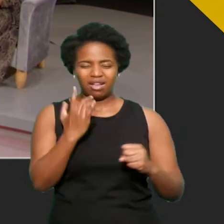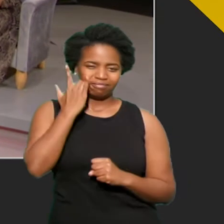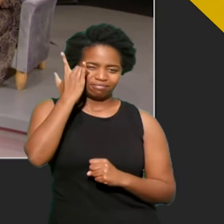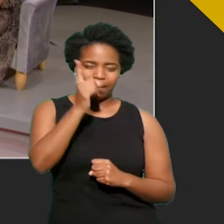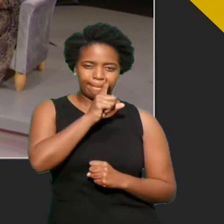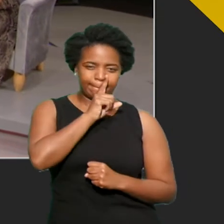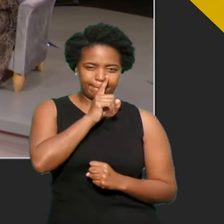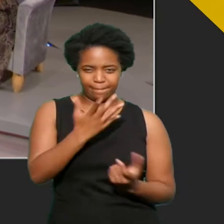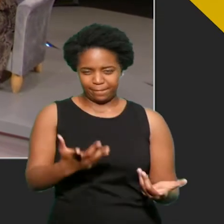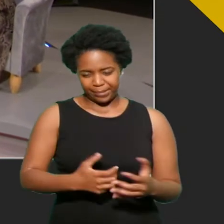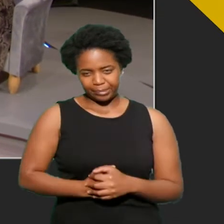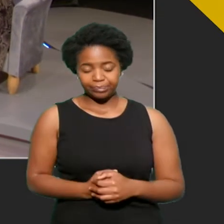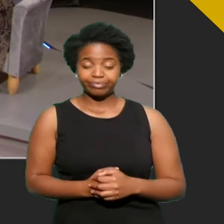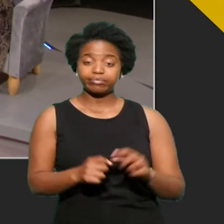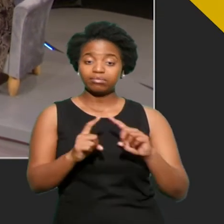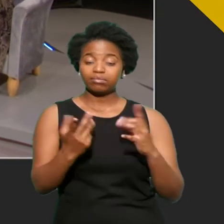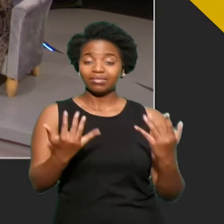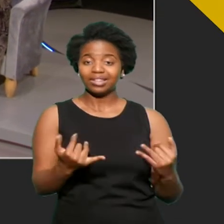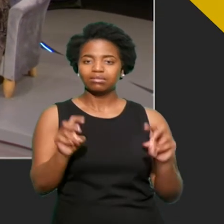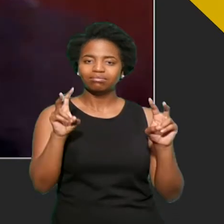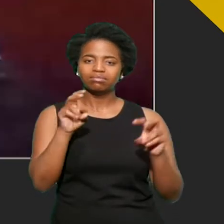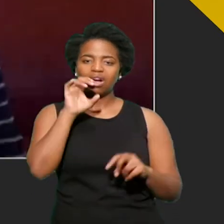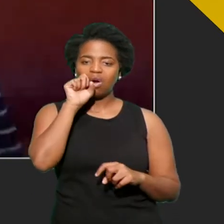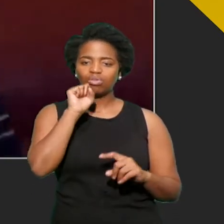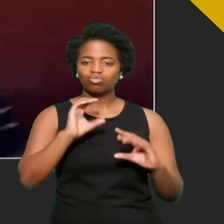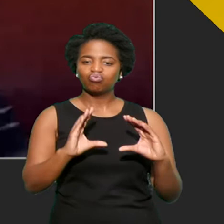going into, you know, now that Orange Couch has been